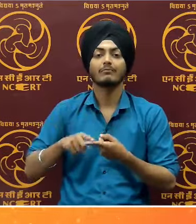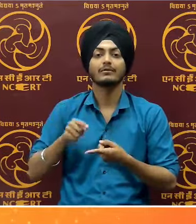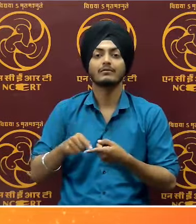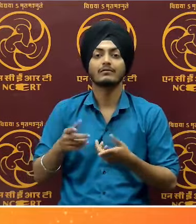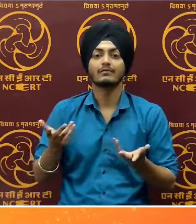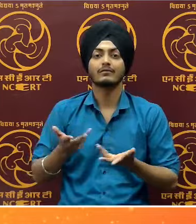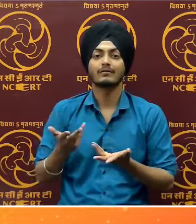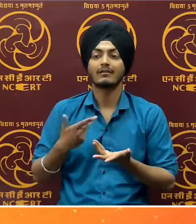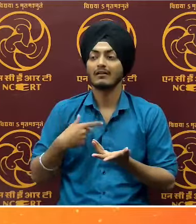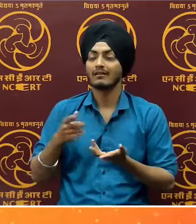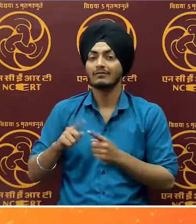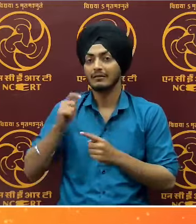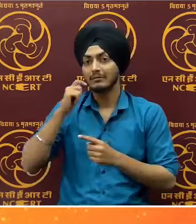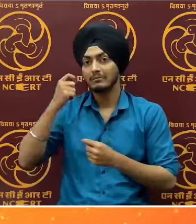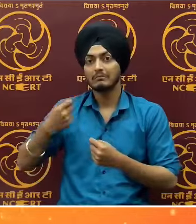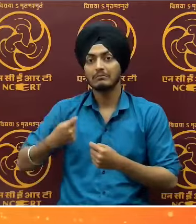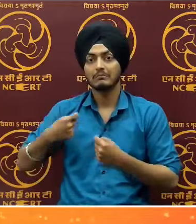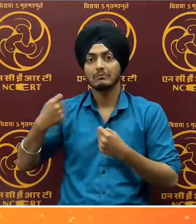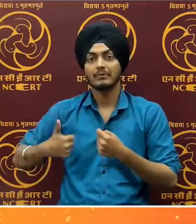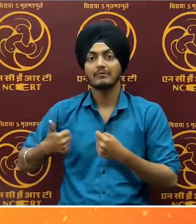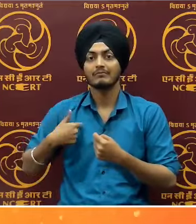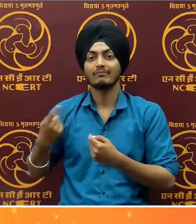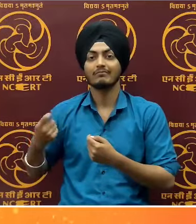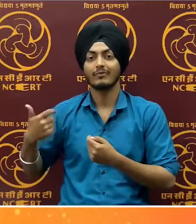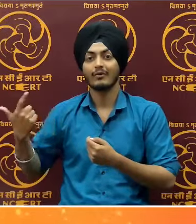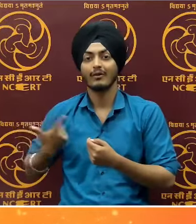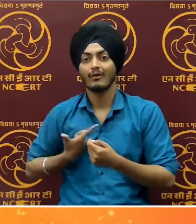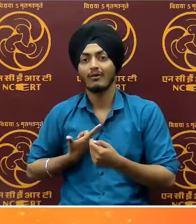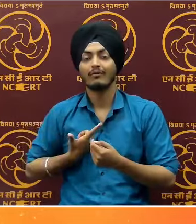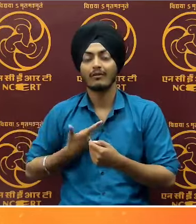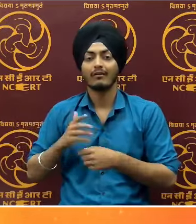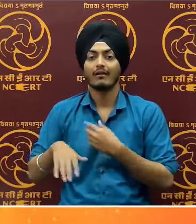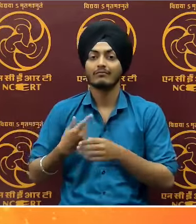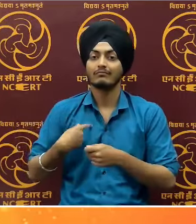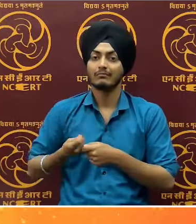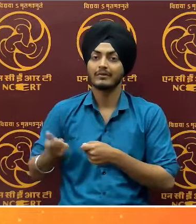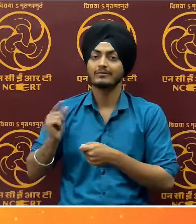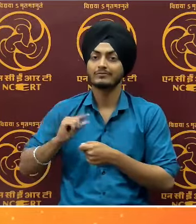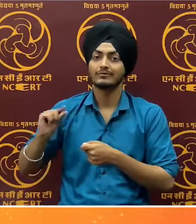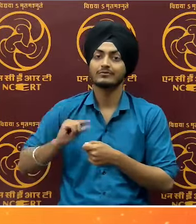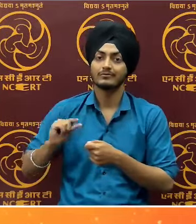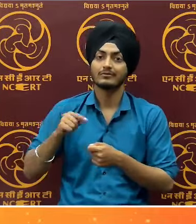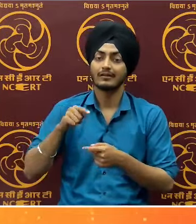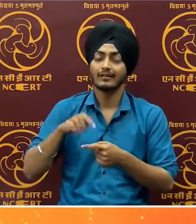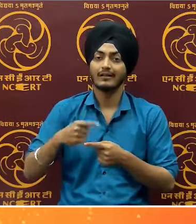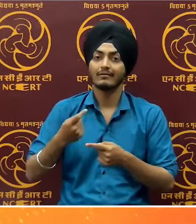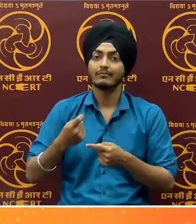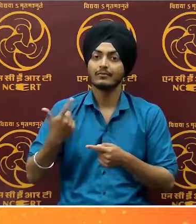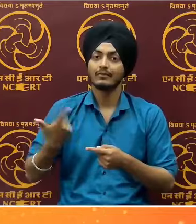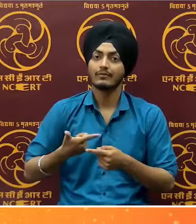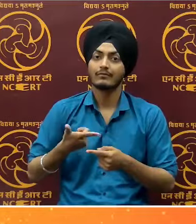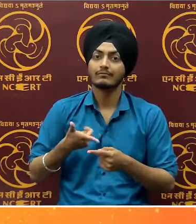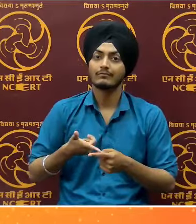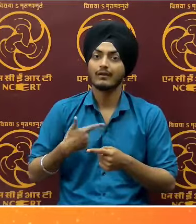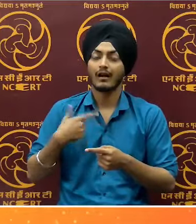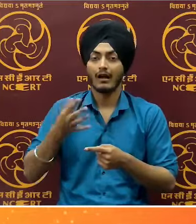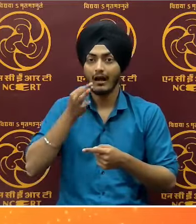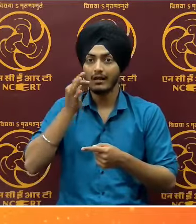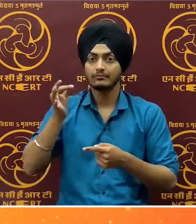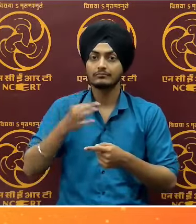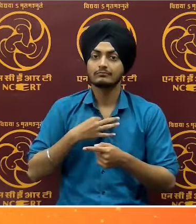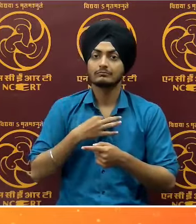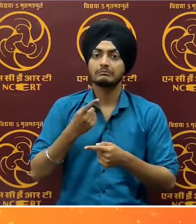nearby money lenders and they get the money from these money lenders, and these money lenders, they ask them